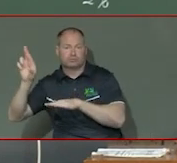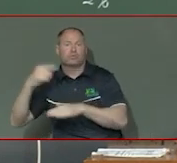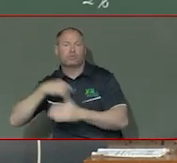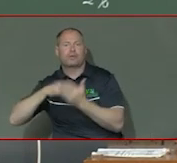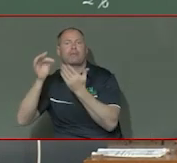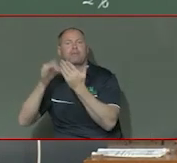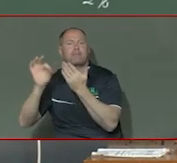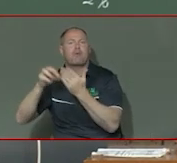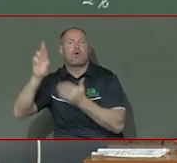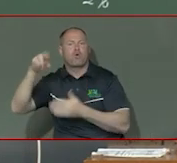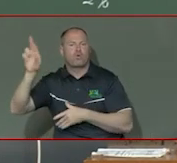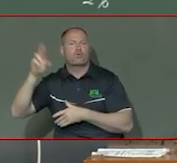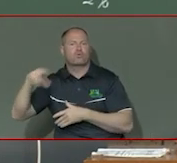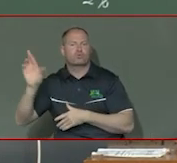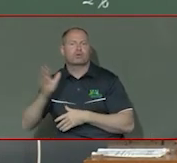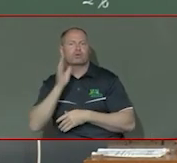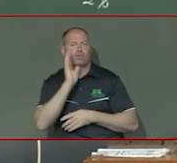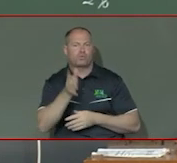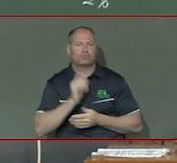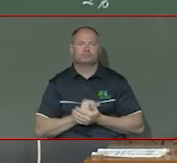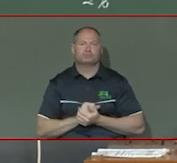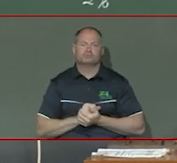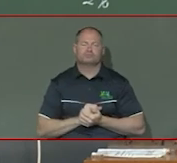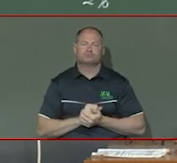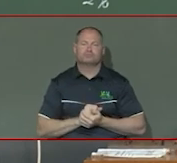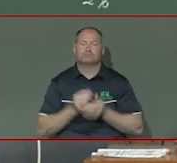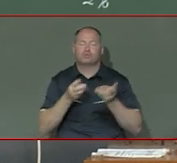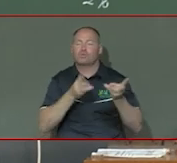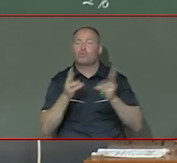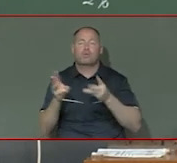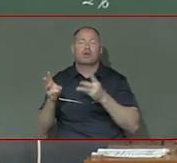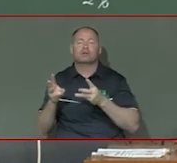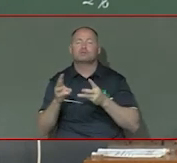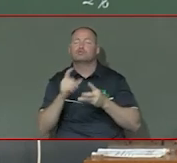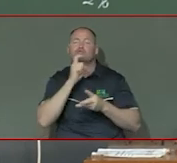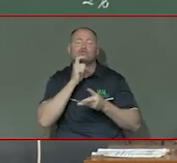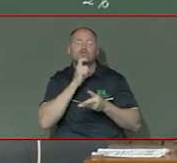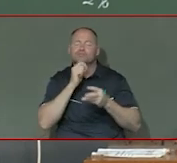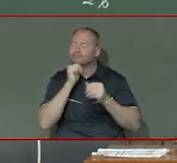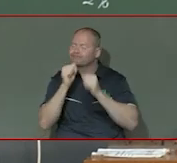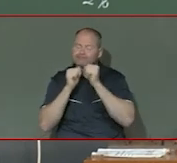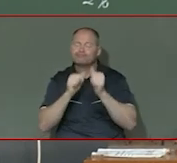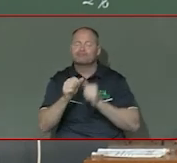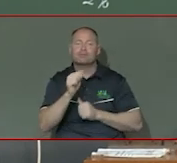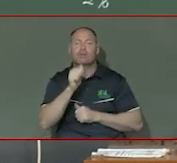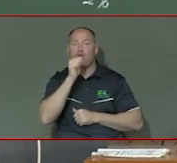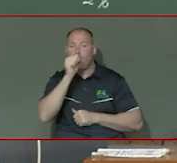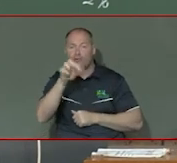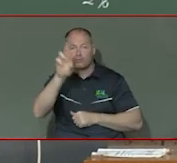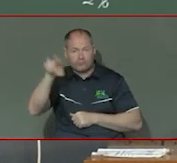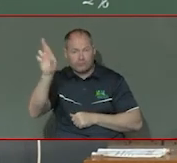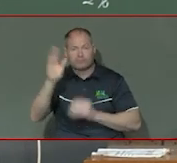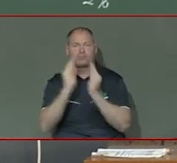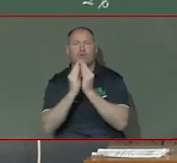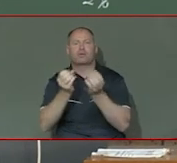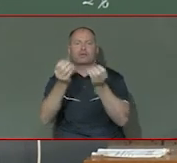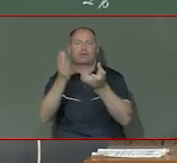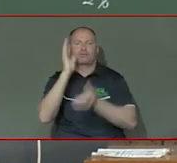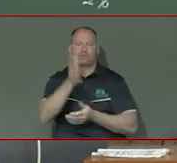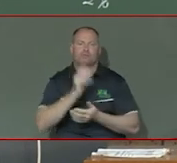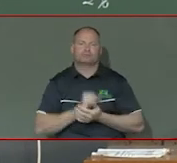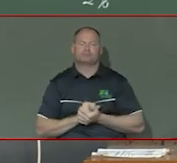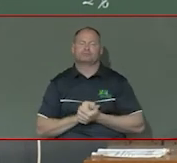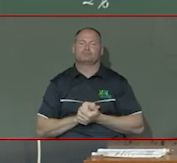if it's mathematically correct. Okay, so it doesn't matter which methods you use. If it's right, you will get your marks. Let's look at the following.